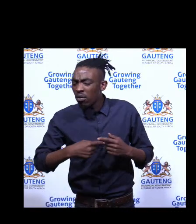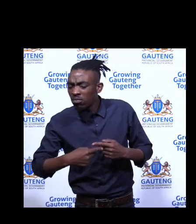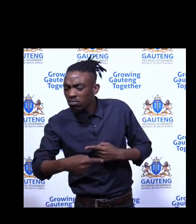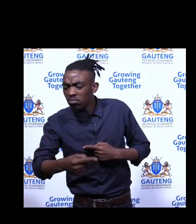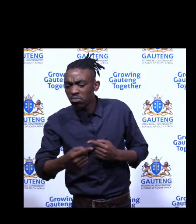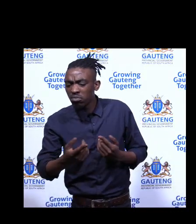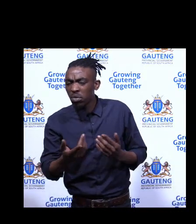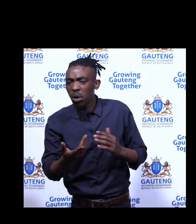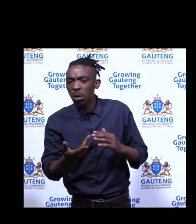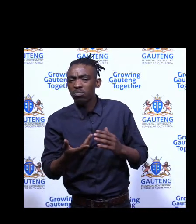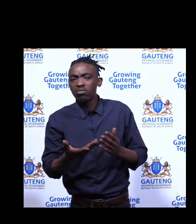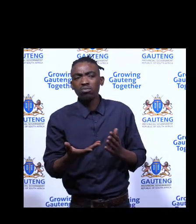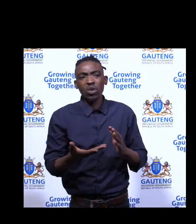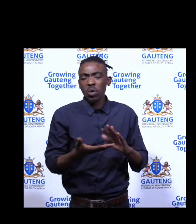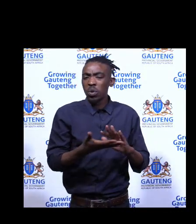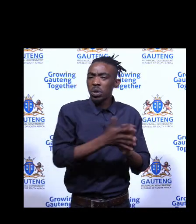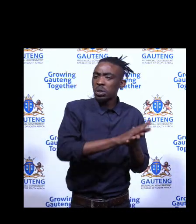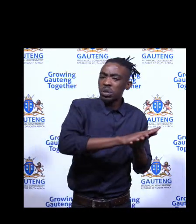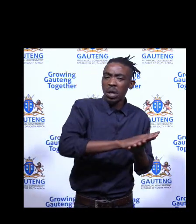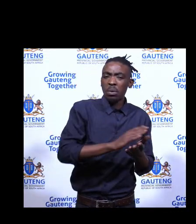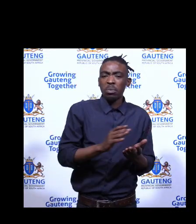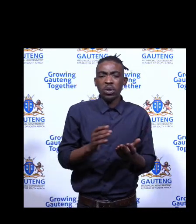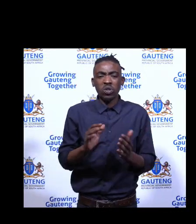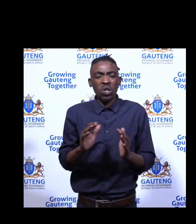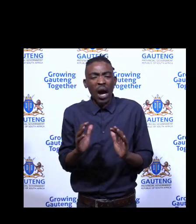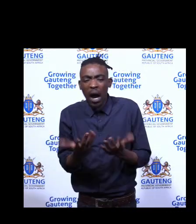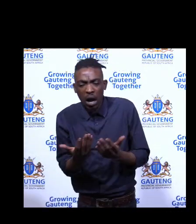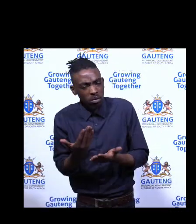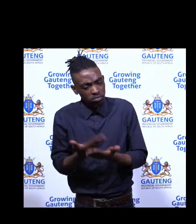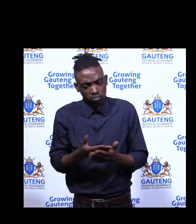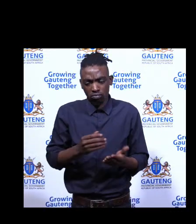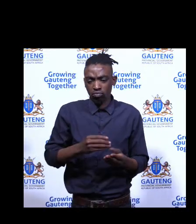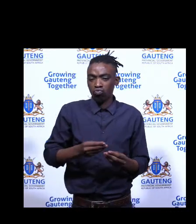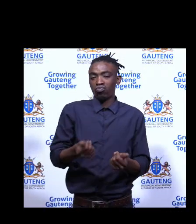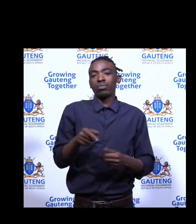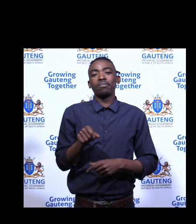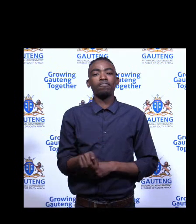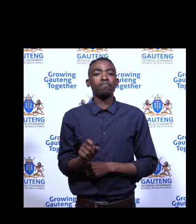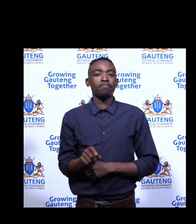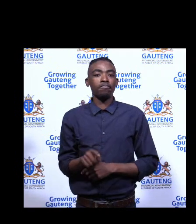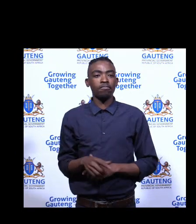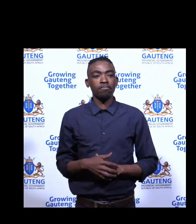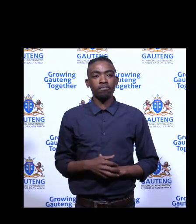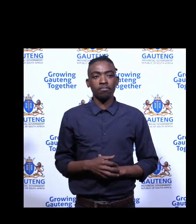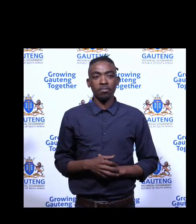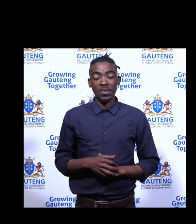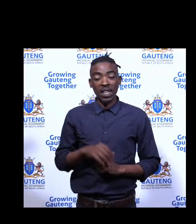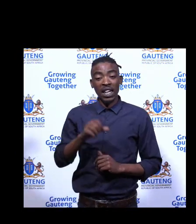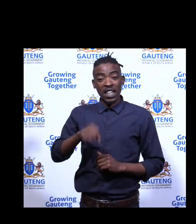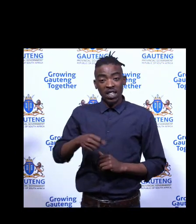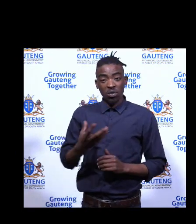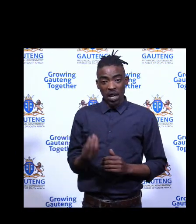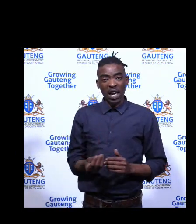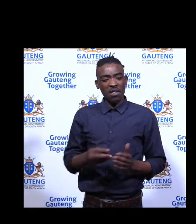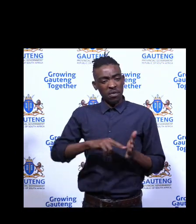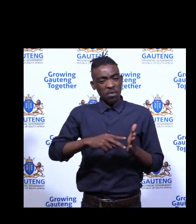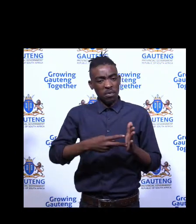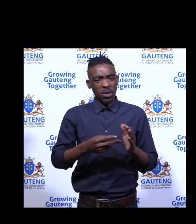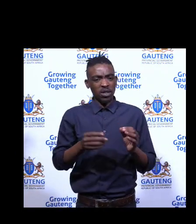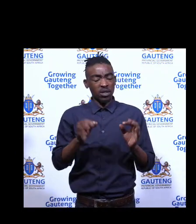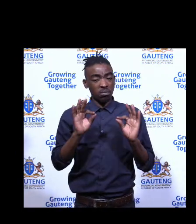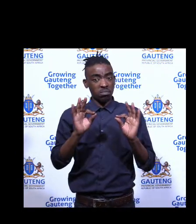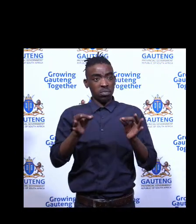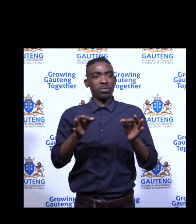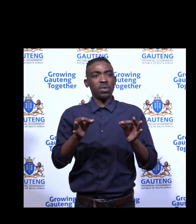we learn from the data in order to determine and characterize a very complex process, which is hotspots. Now, once